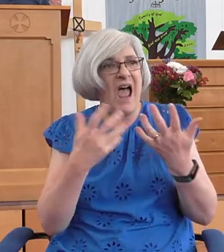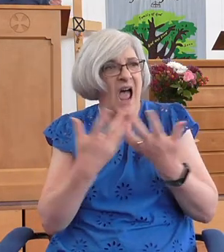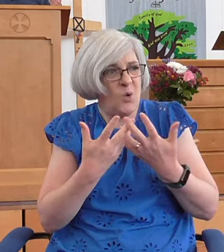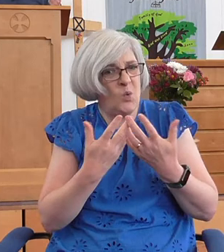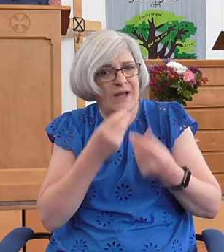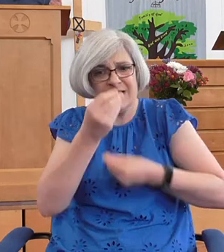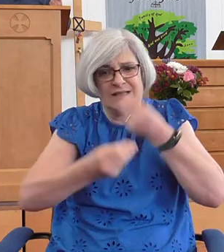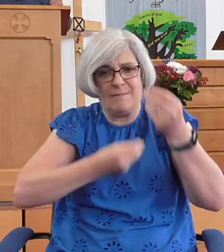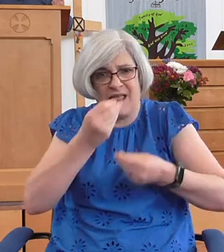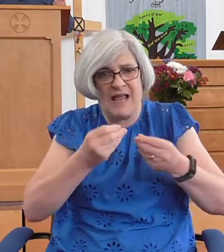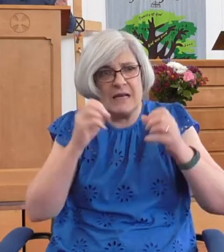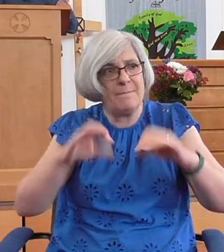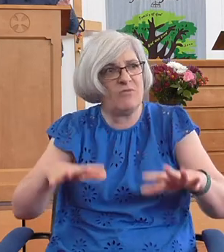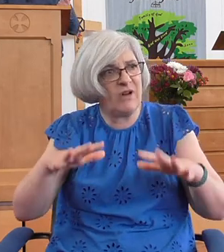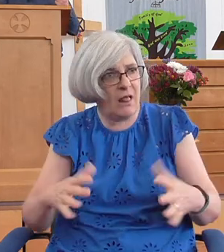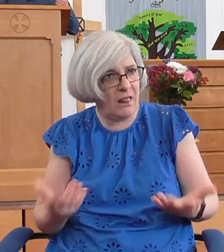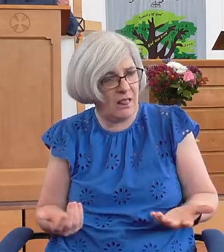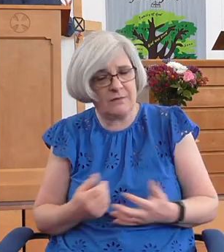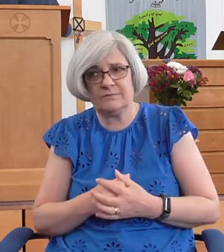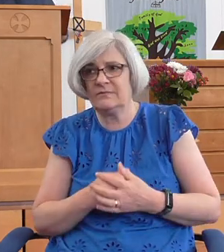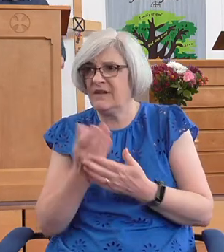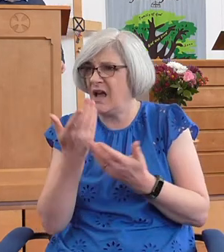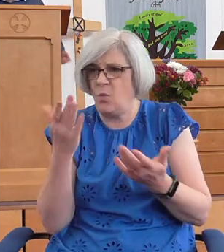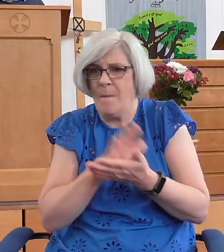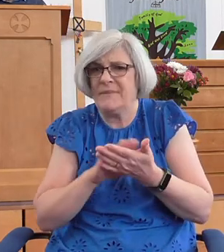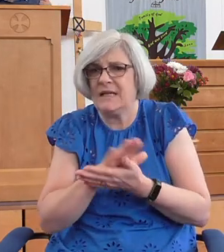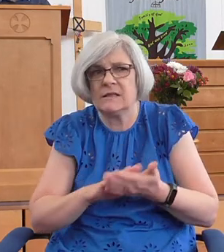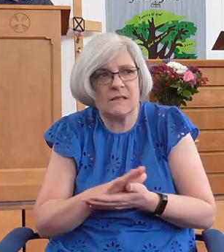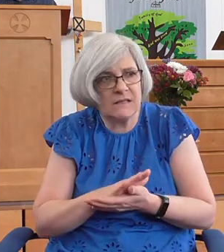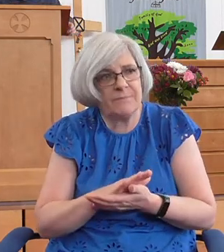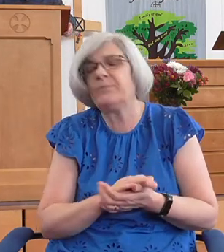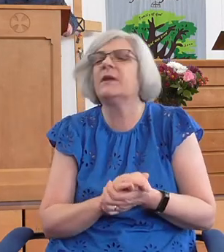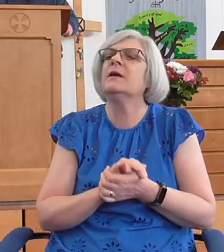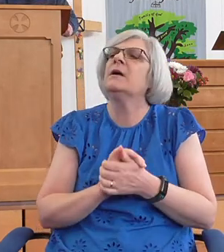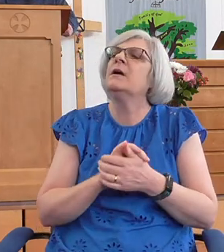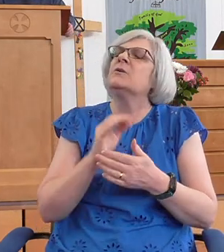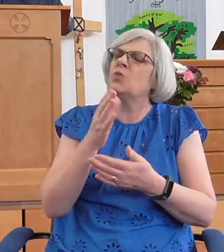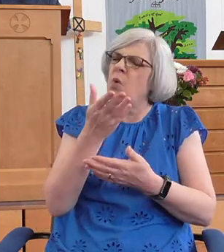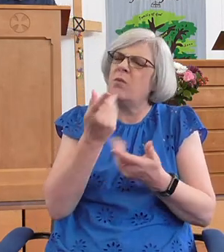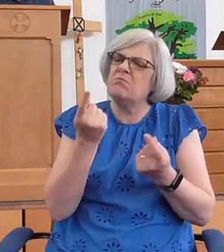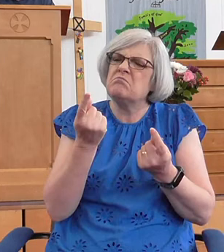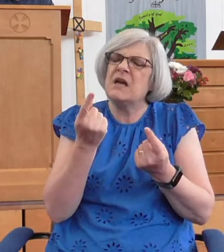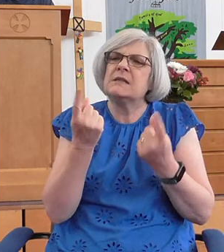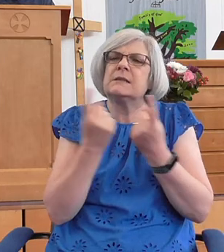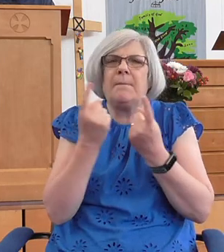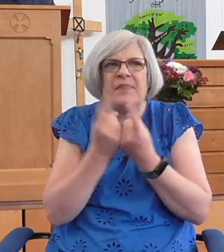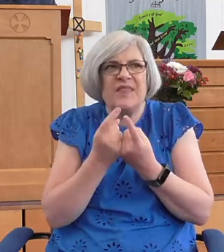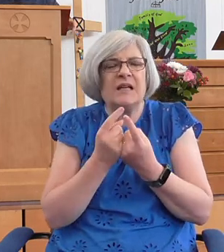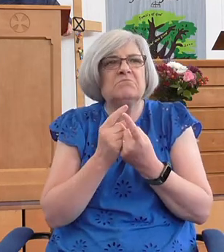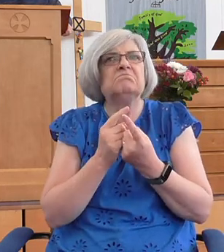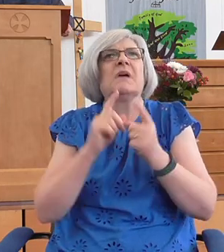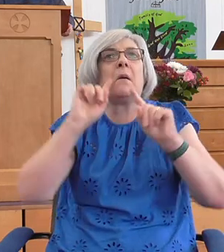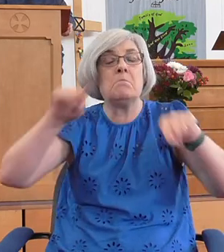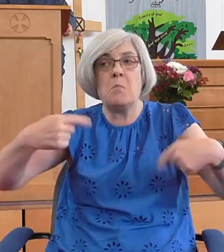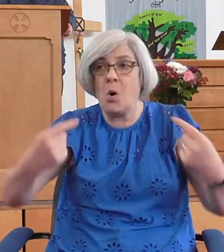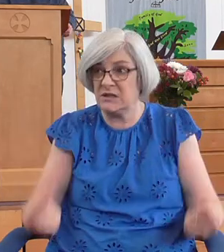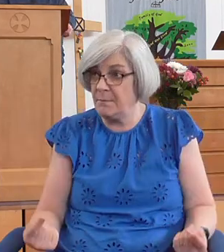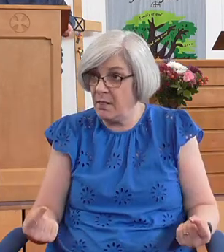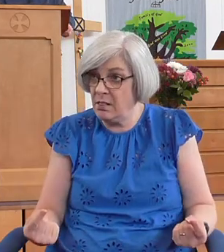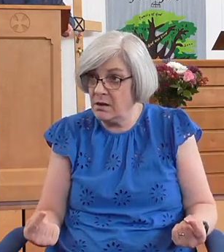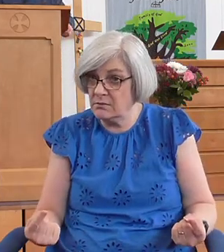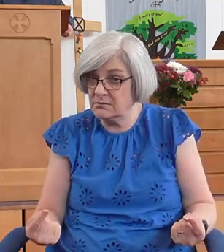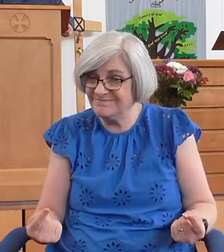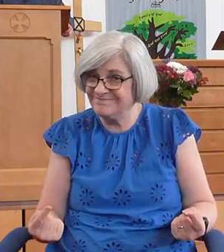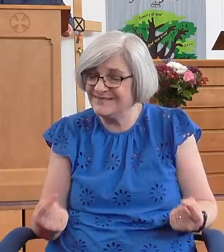miracle." And he goes on to say, "To define a miracle as something which is impossible is a